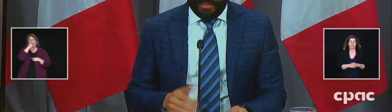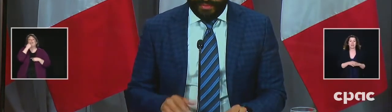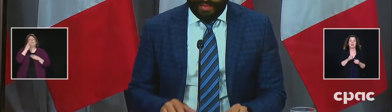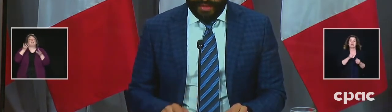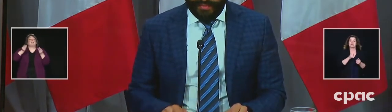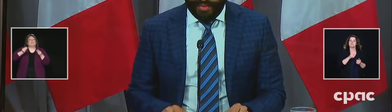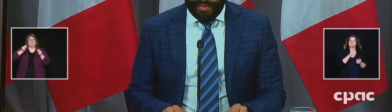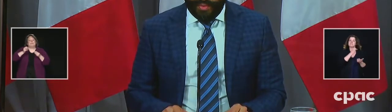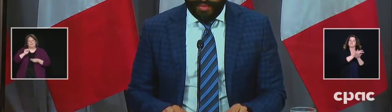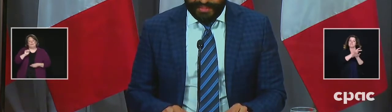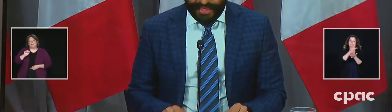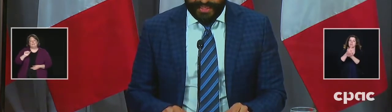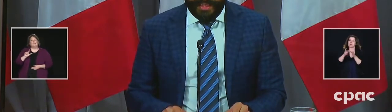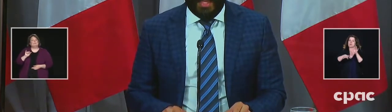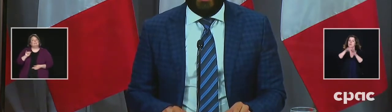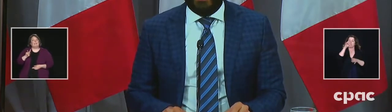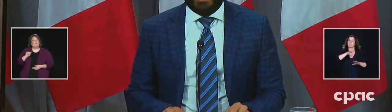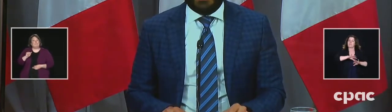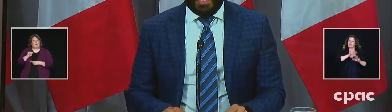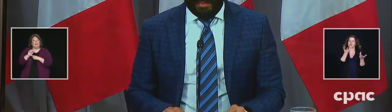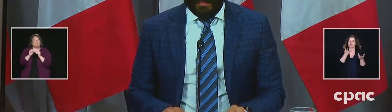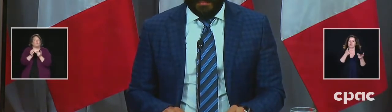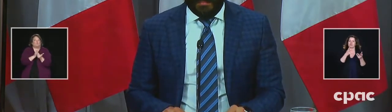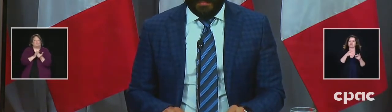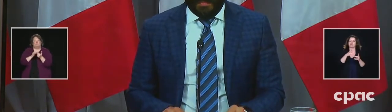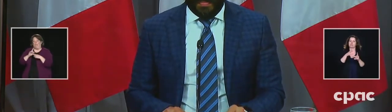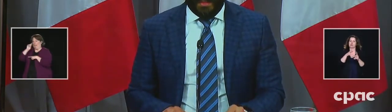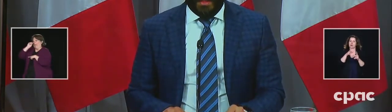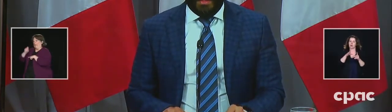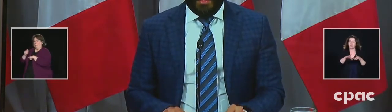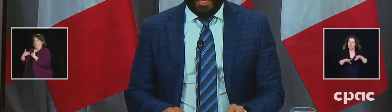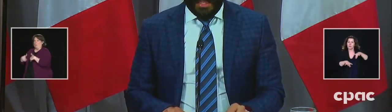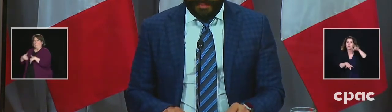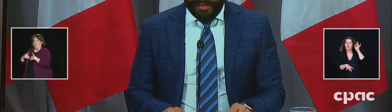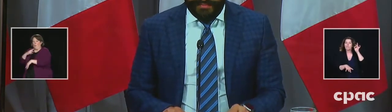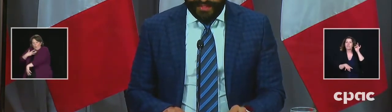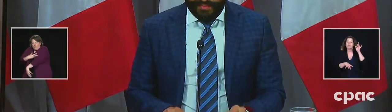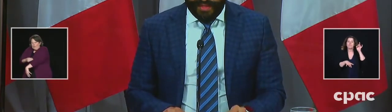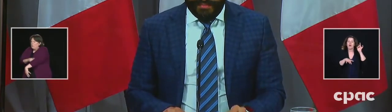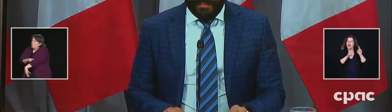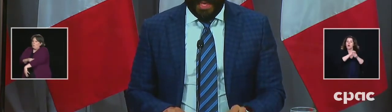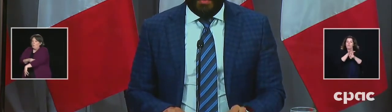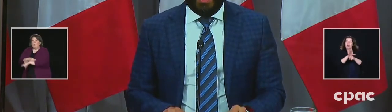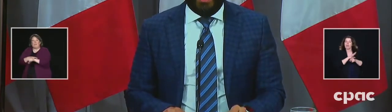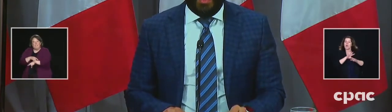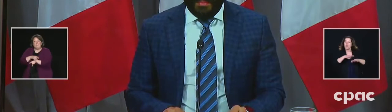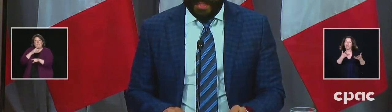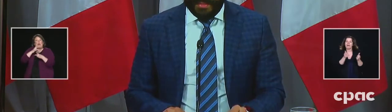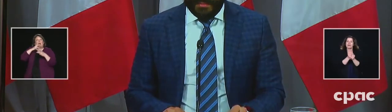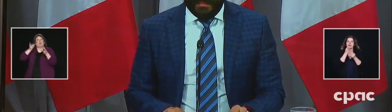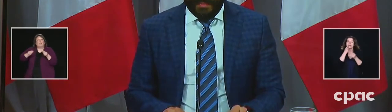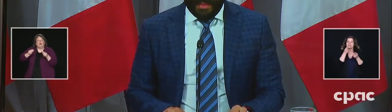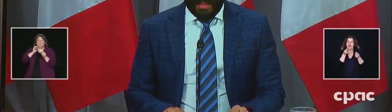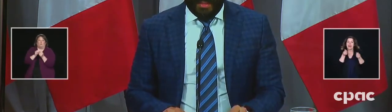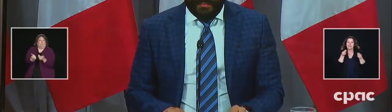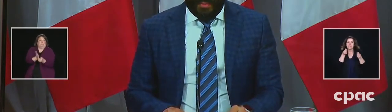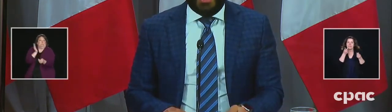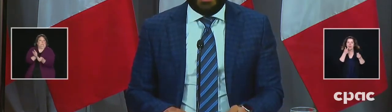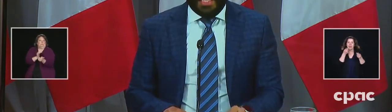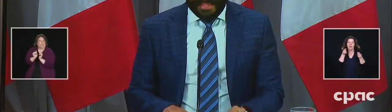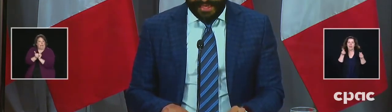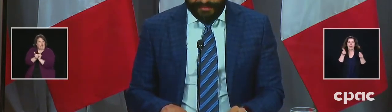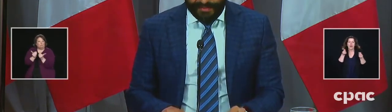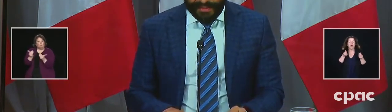the nasal swab or the taking of a blood sample. As part of phase one, and within 3 months, the